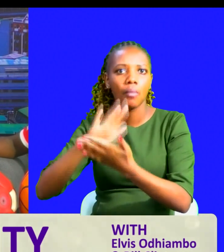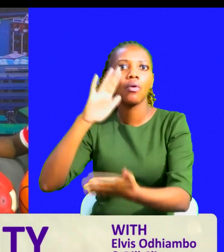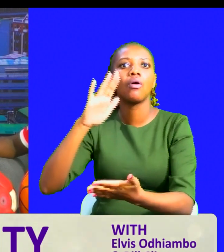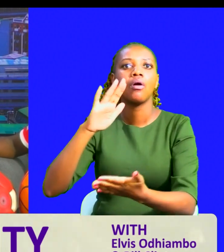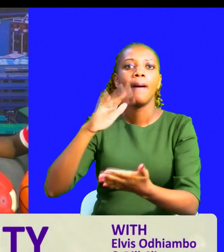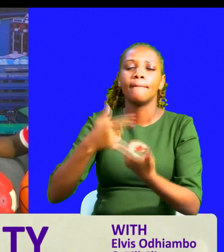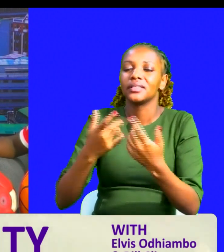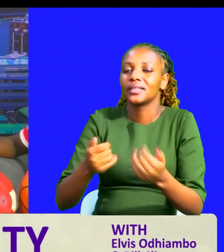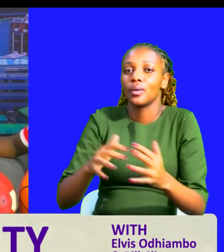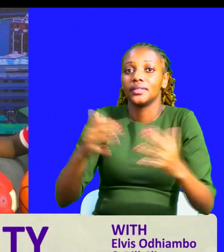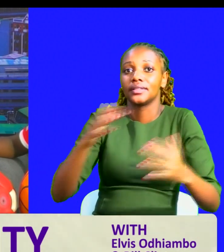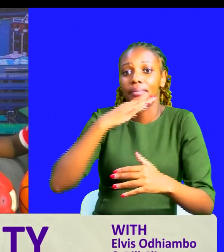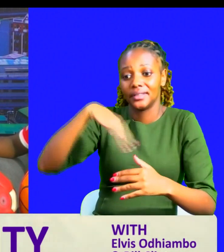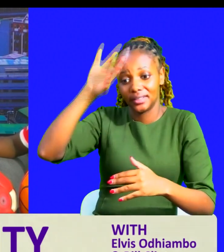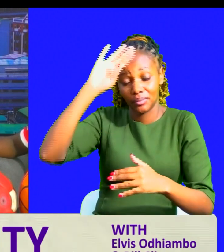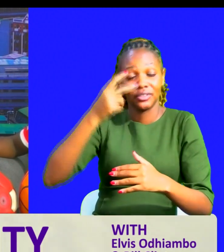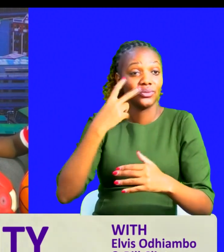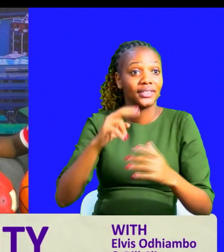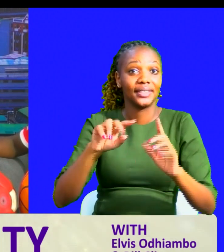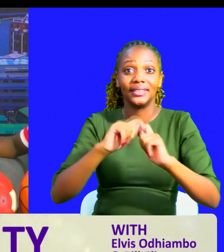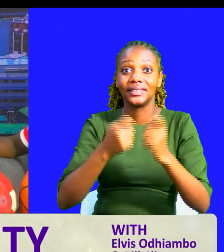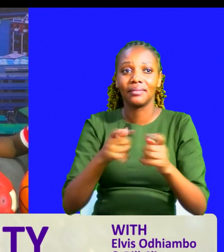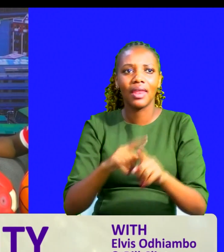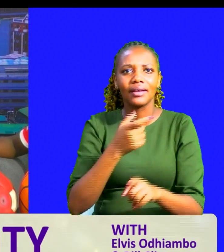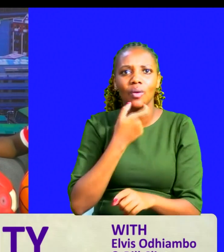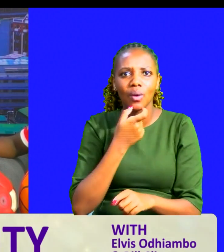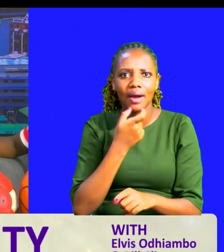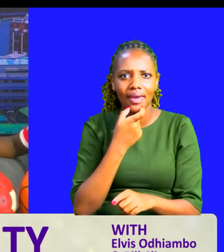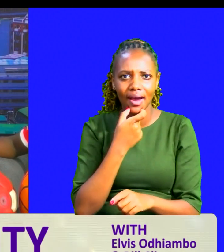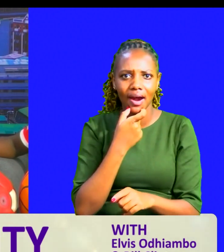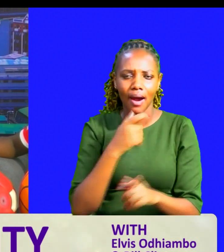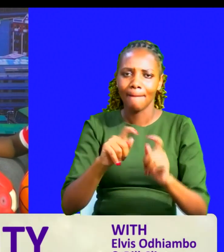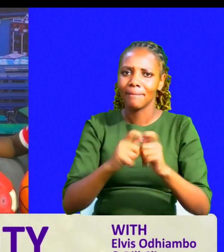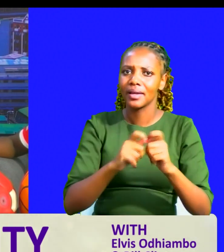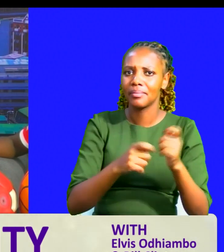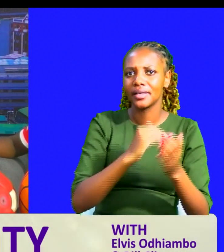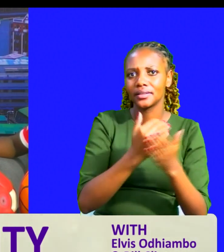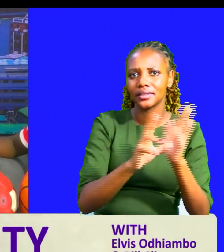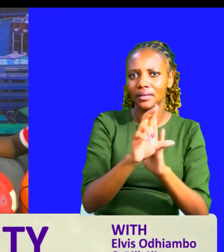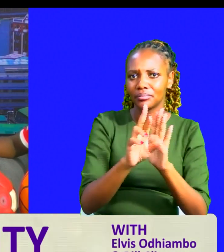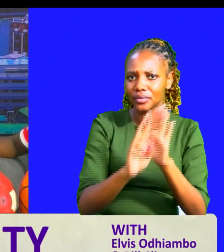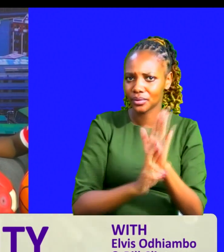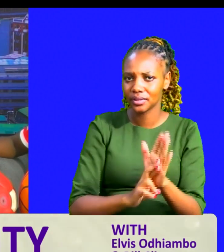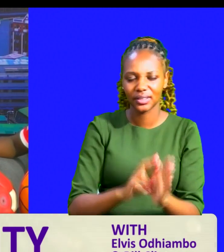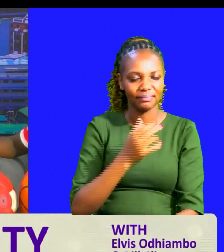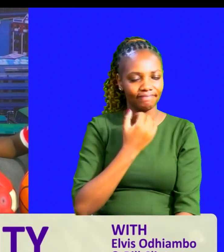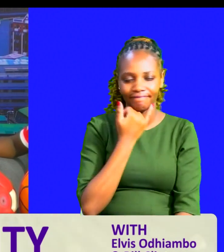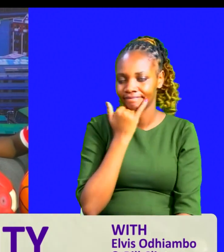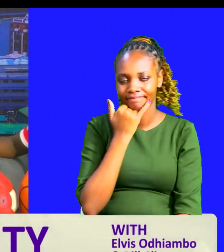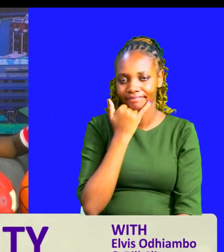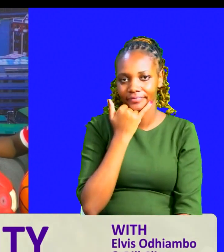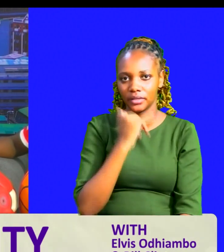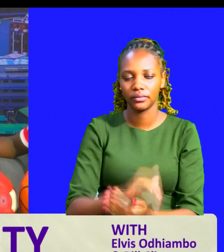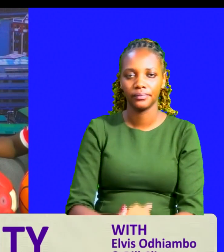big disappointment to see a big club like Gor Mahia flouting some of these rules that are the financial clauses